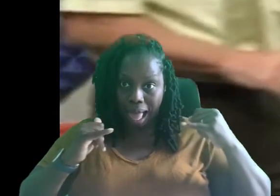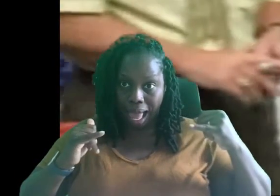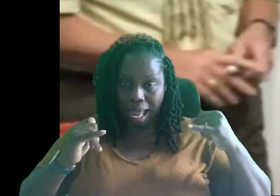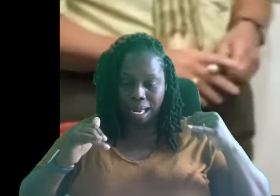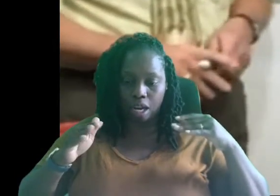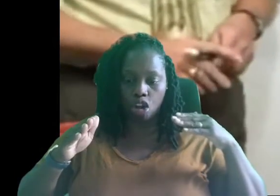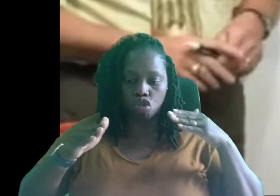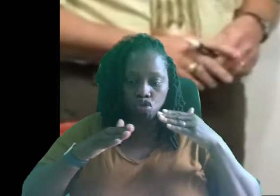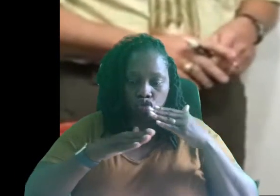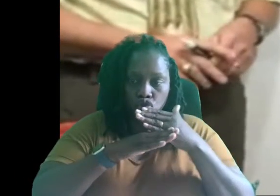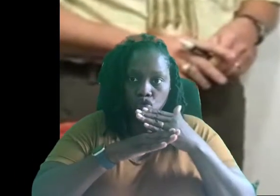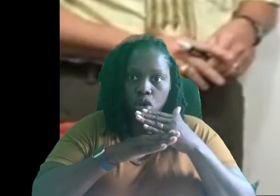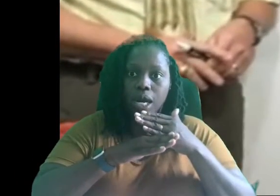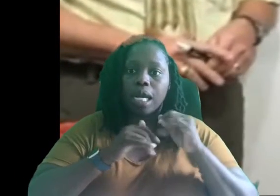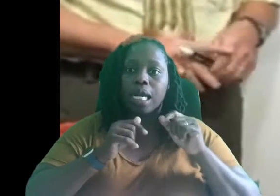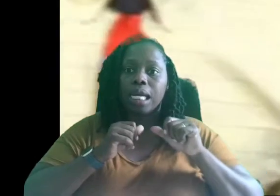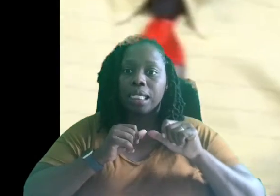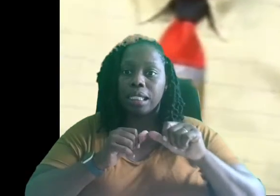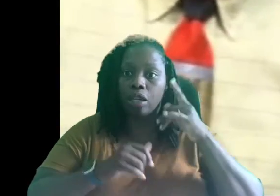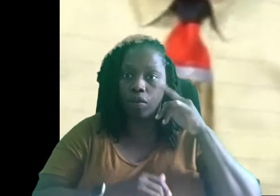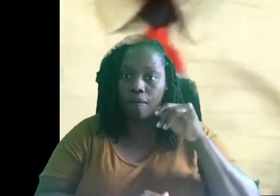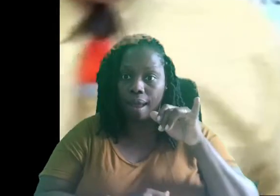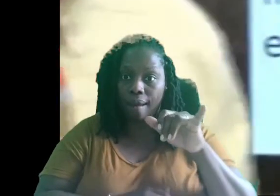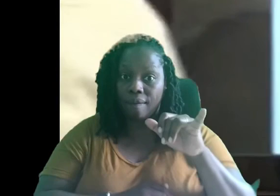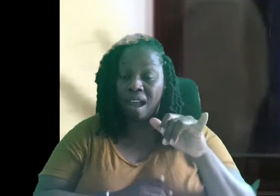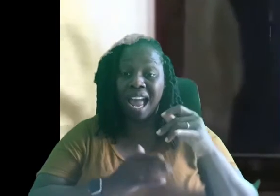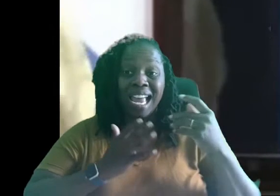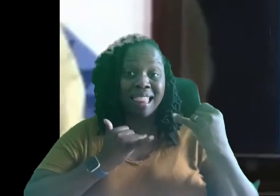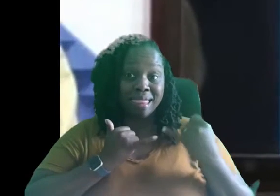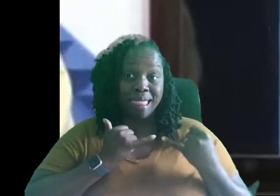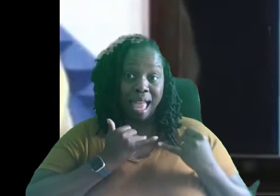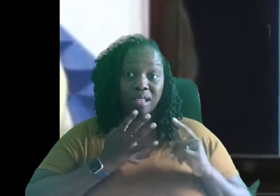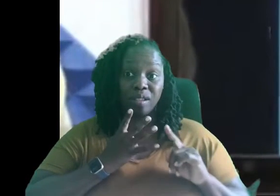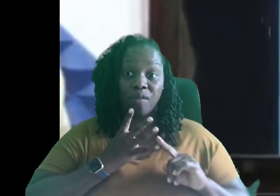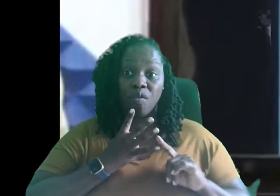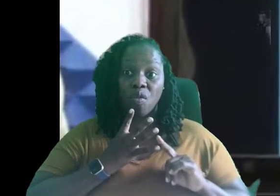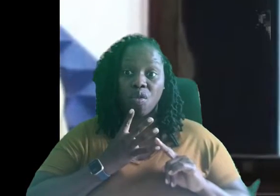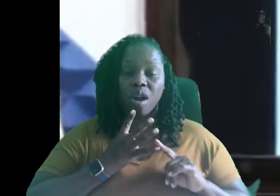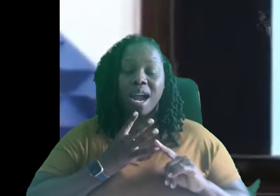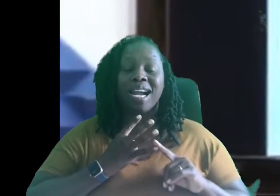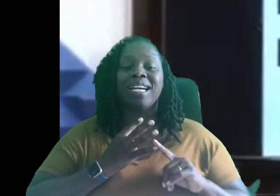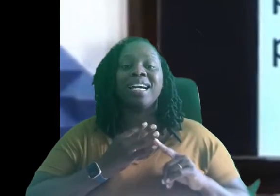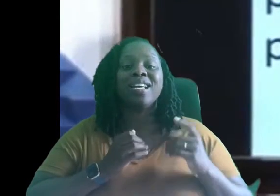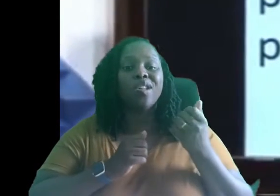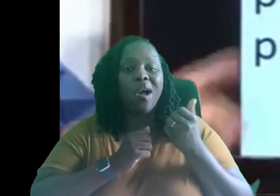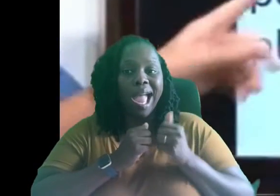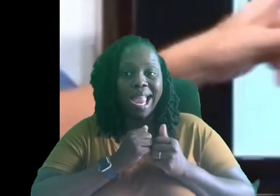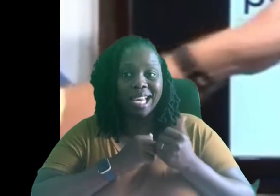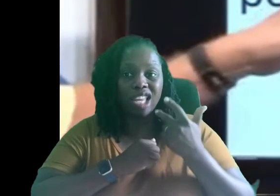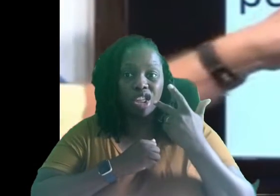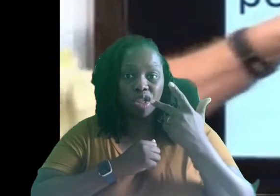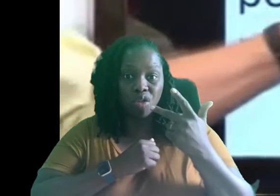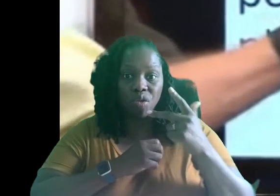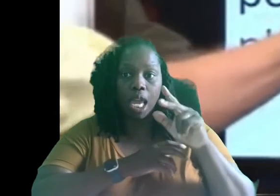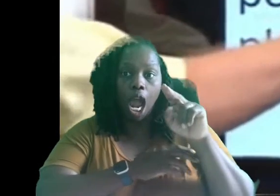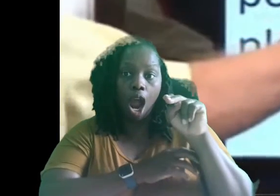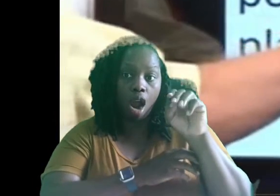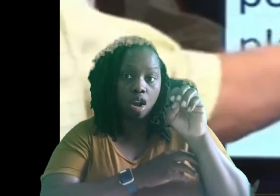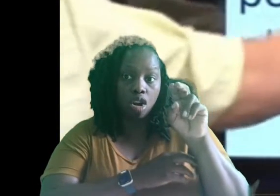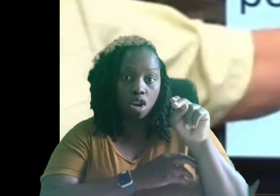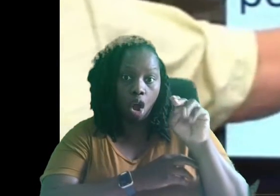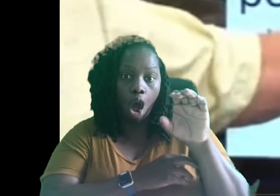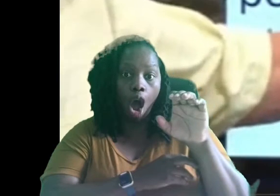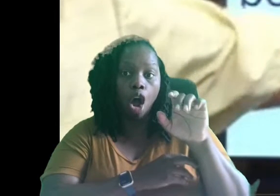of intersection goes forever. And then finally, postulate 4 says, through